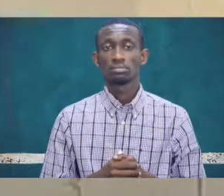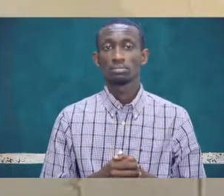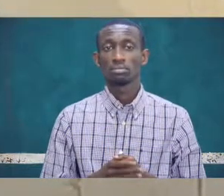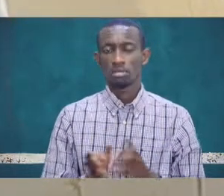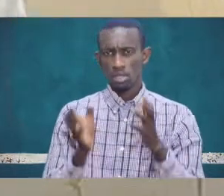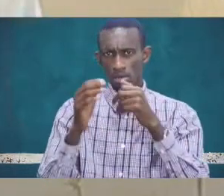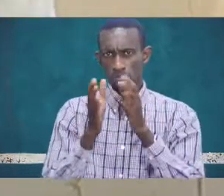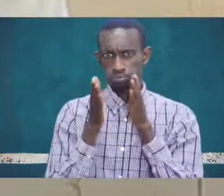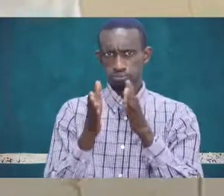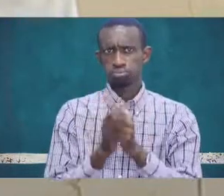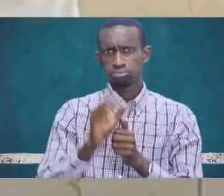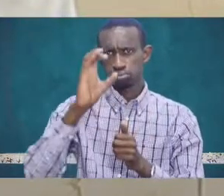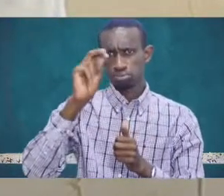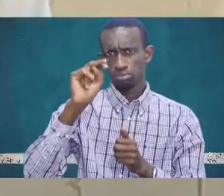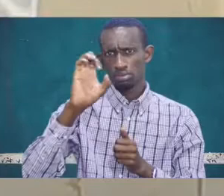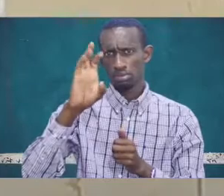concentrated sulfuric acid.